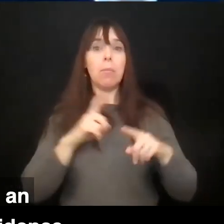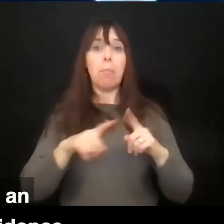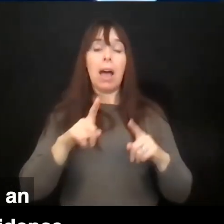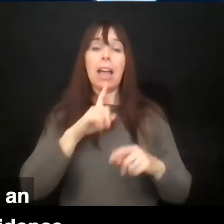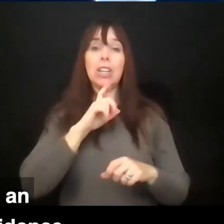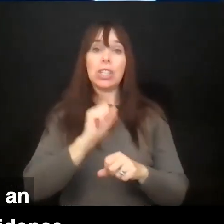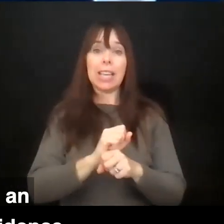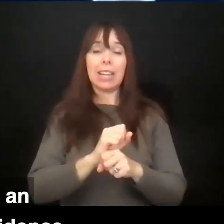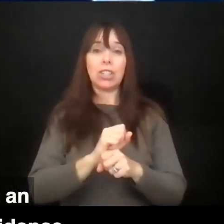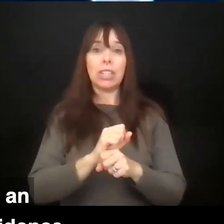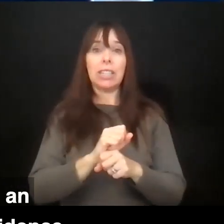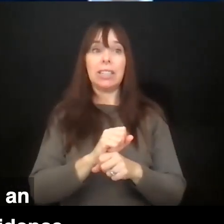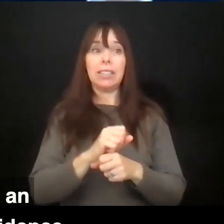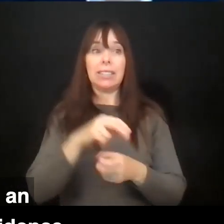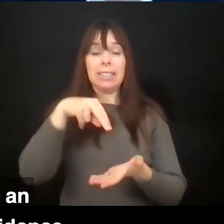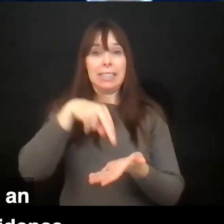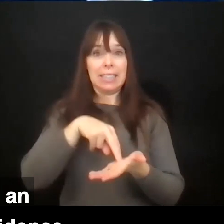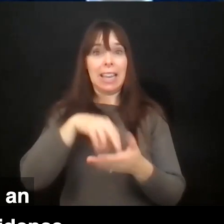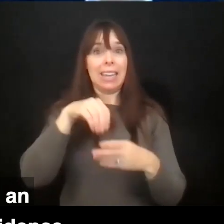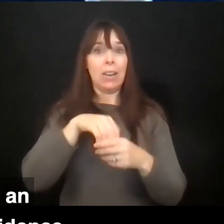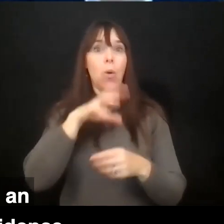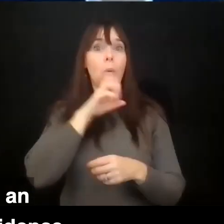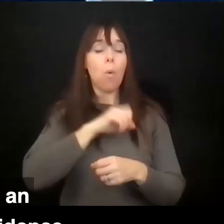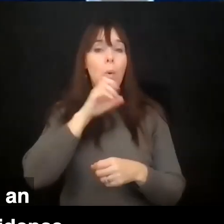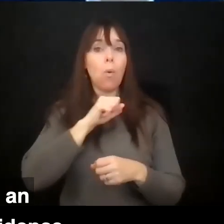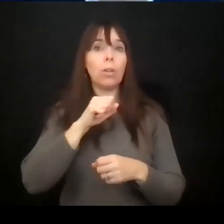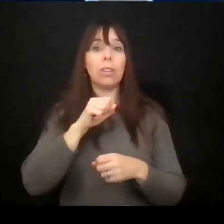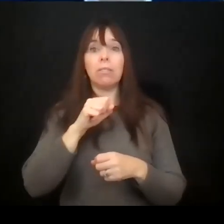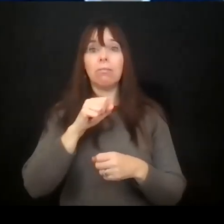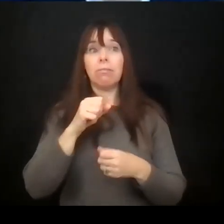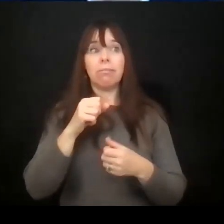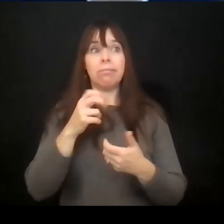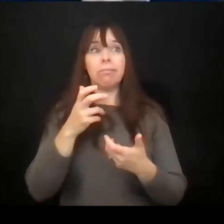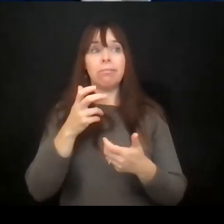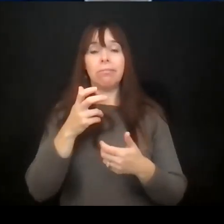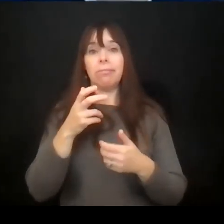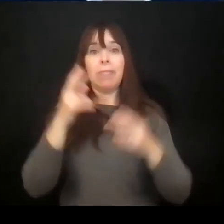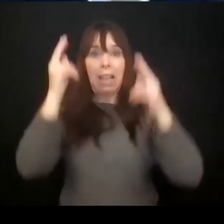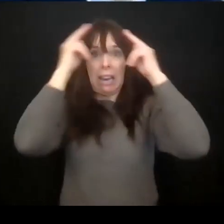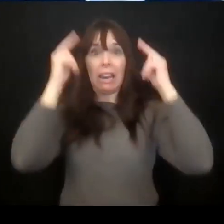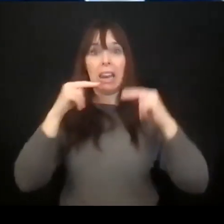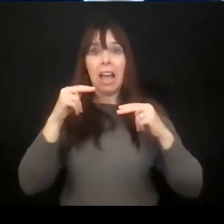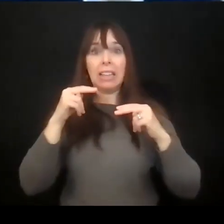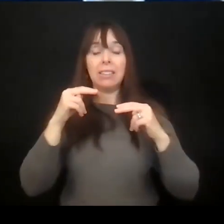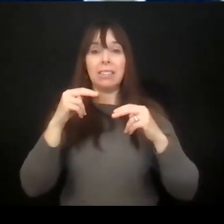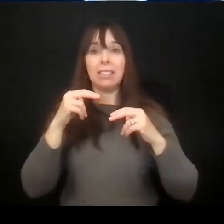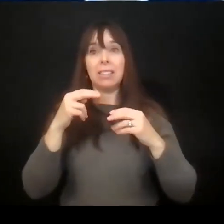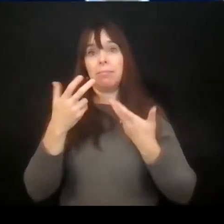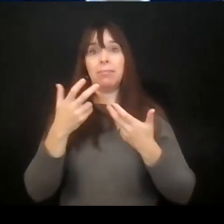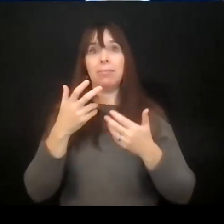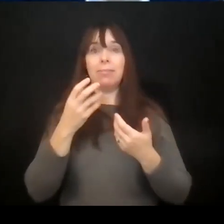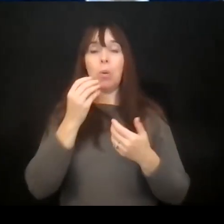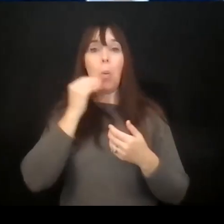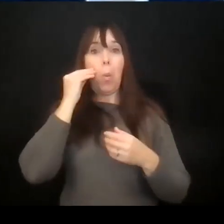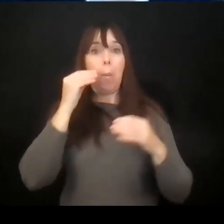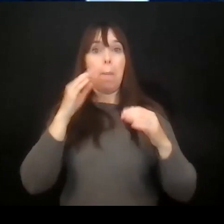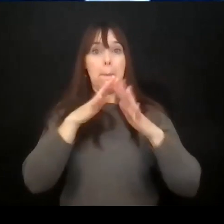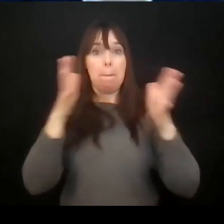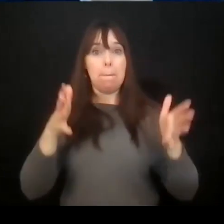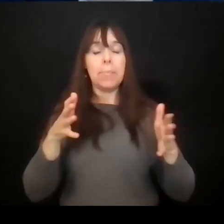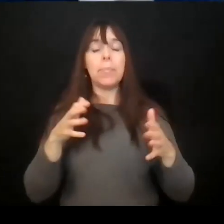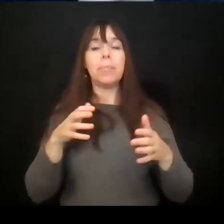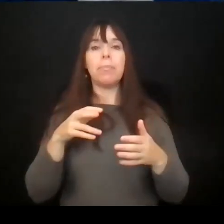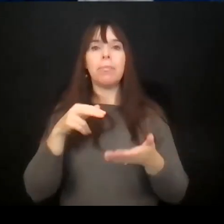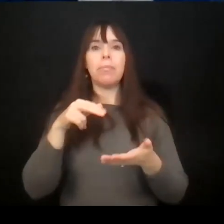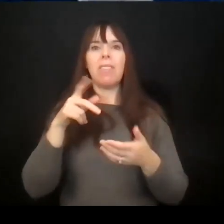actually in an old Carthusian nun's residence that is